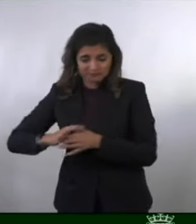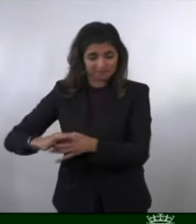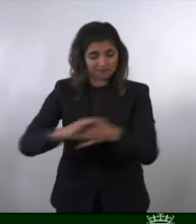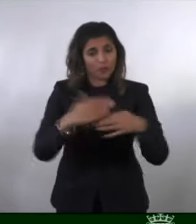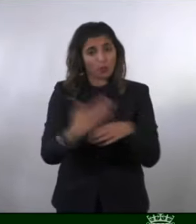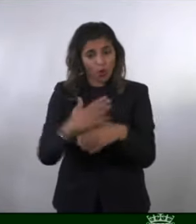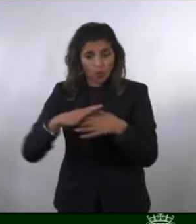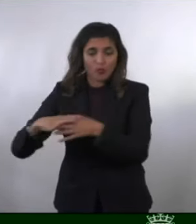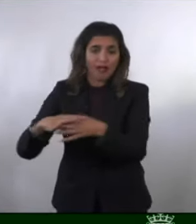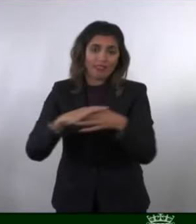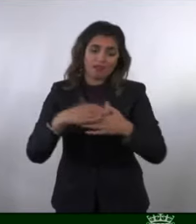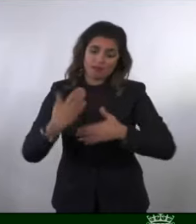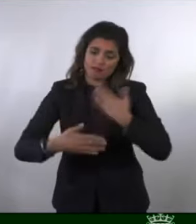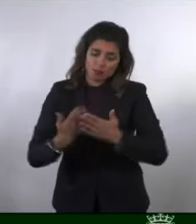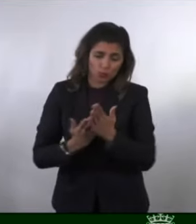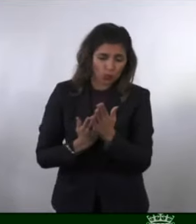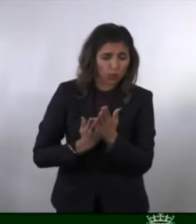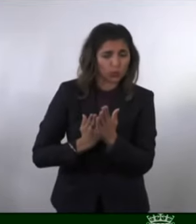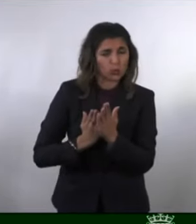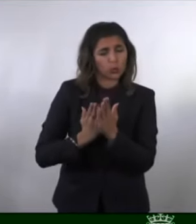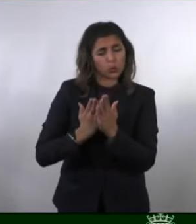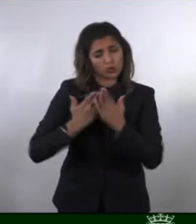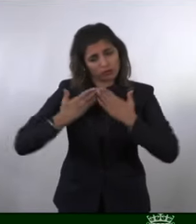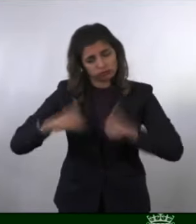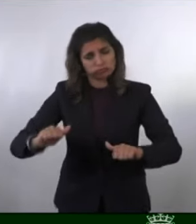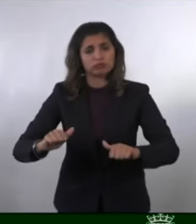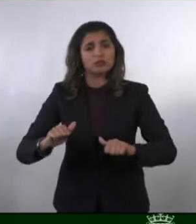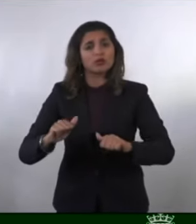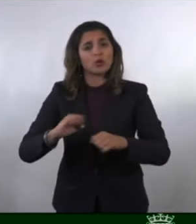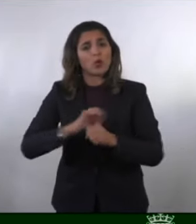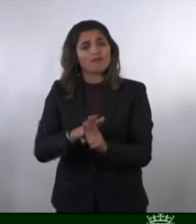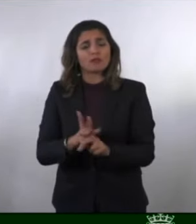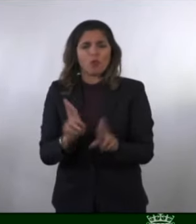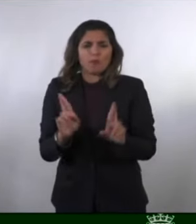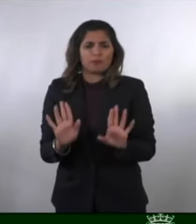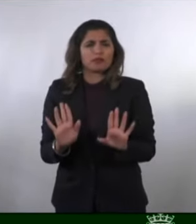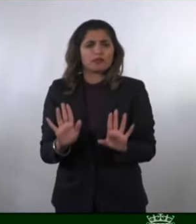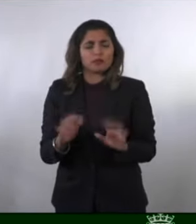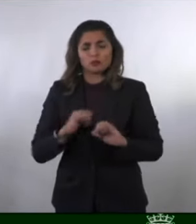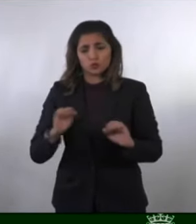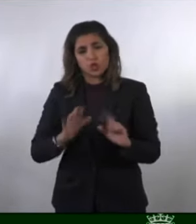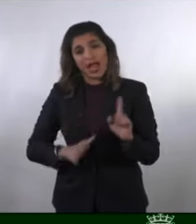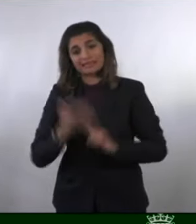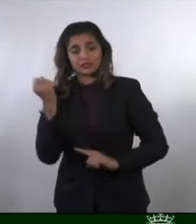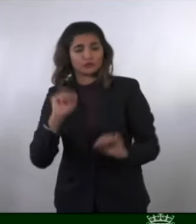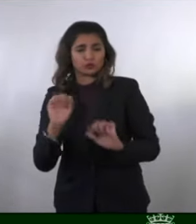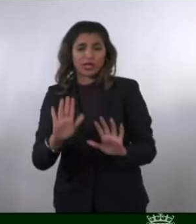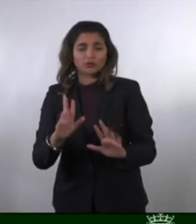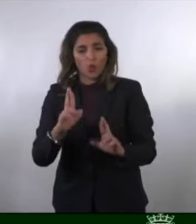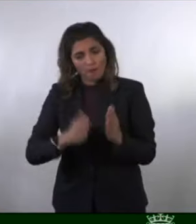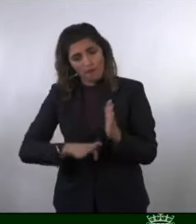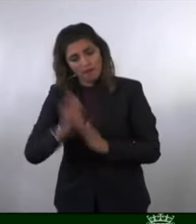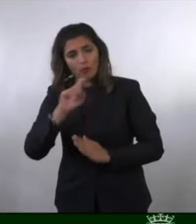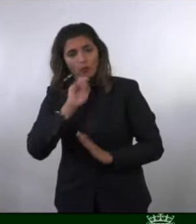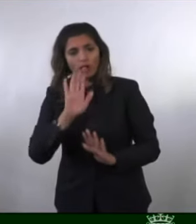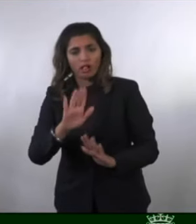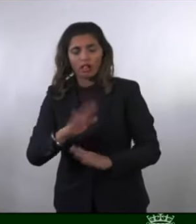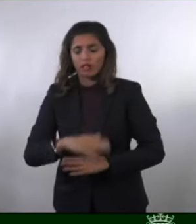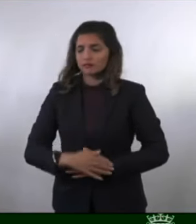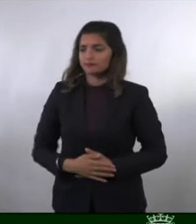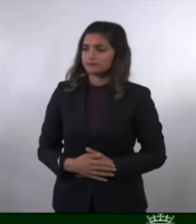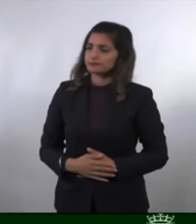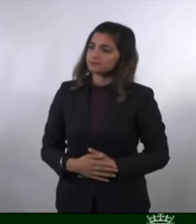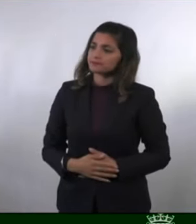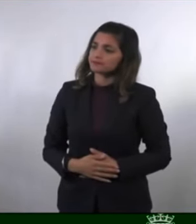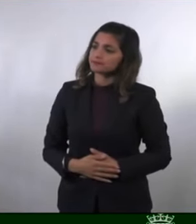this coronavirus crisis so far. We're not there yet, but we're making significant progress. Ray Clark. Thank you very much indeed, Mr. Speaker.